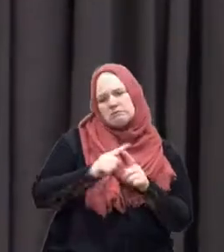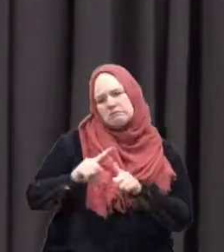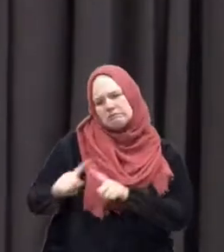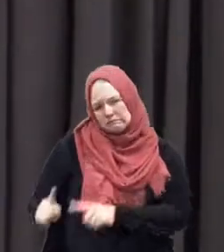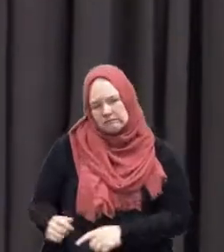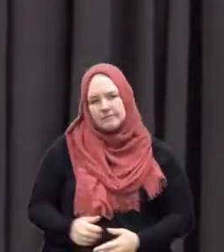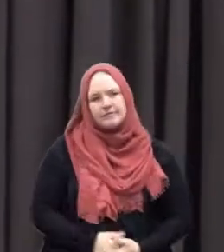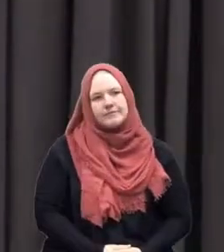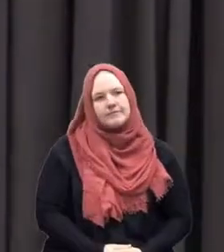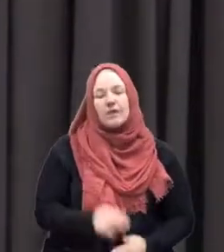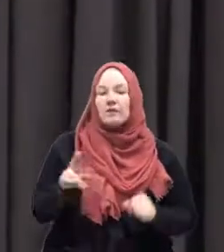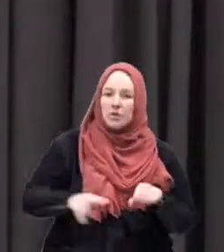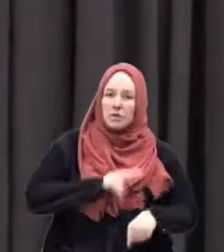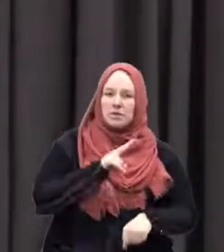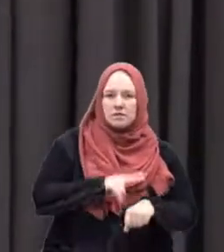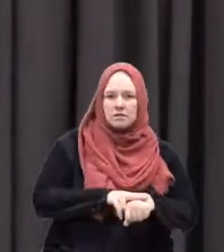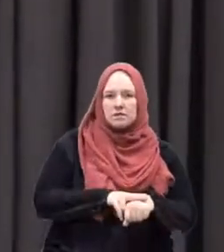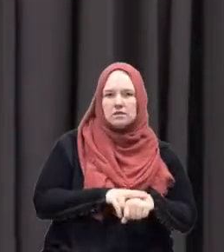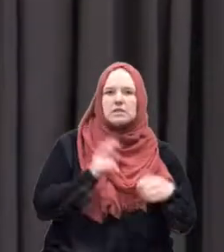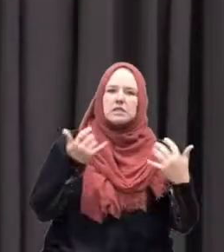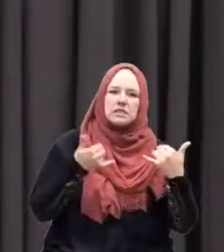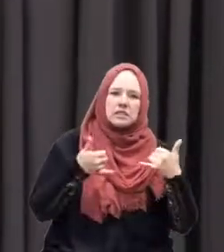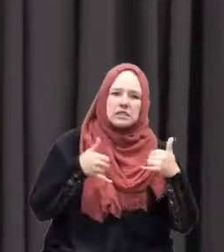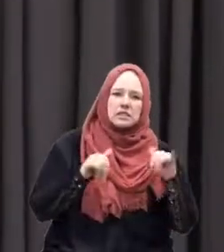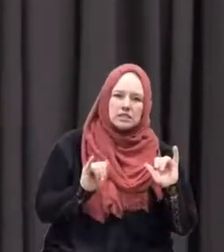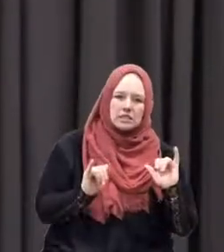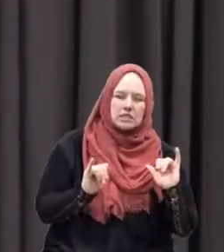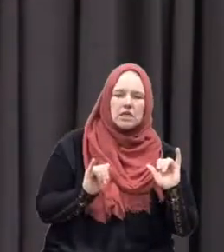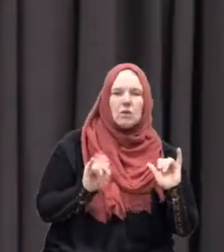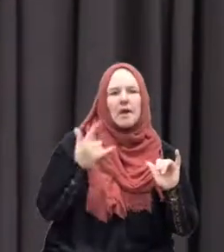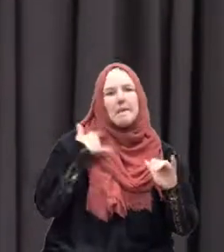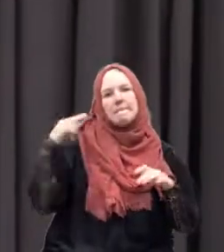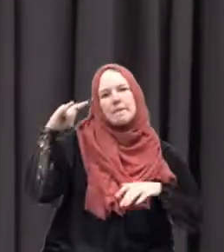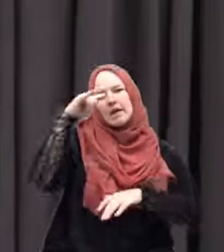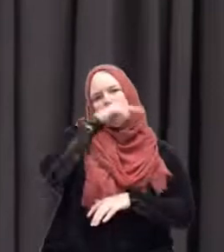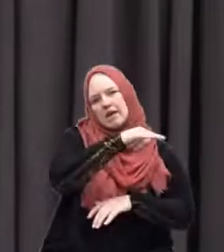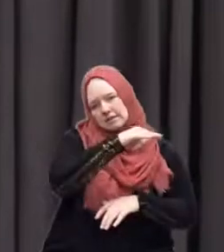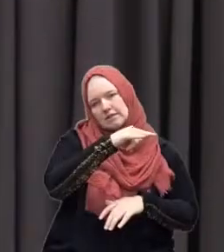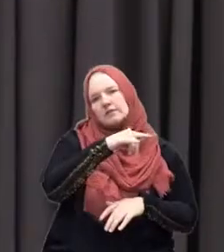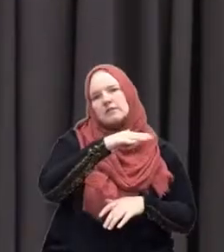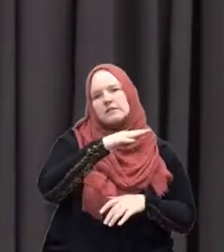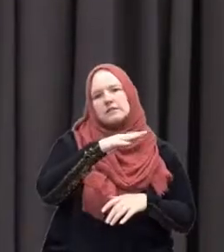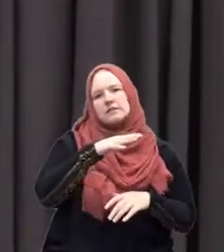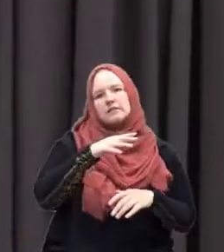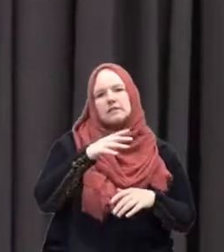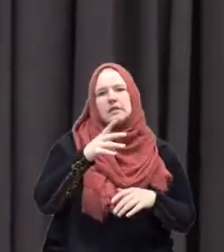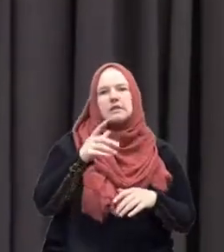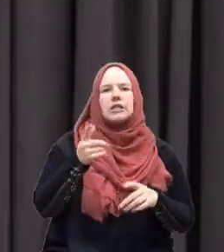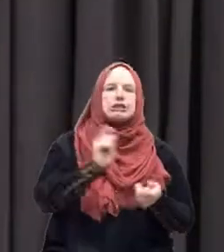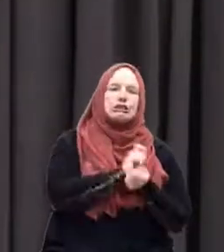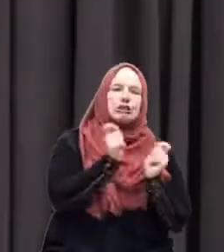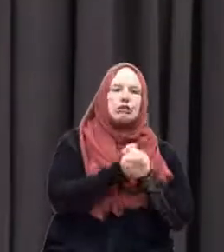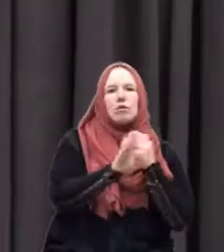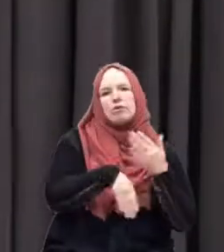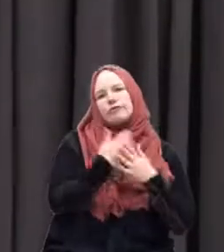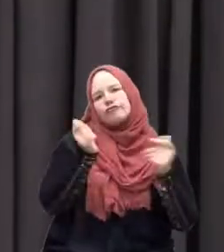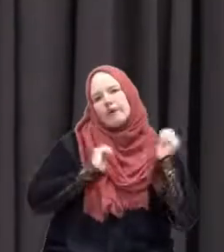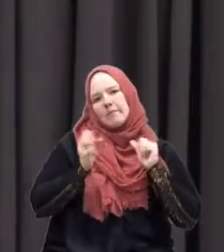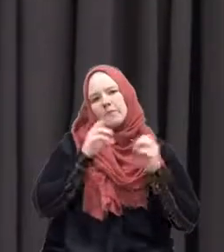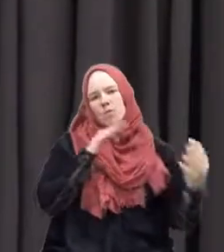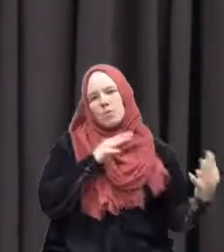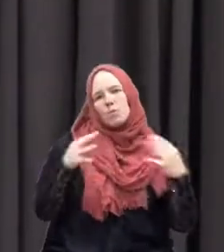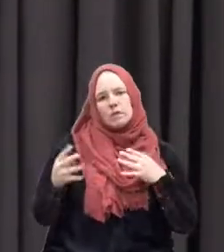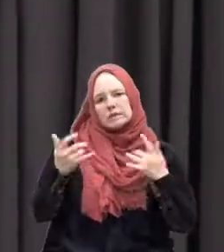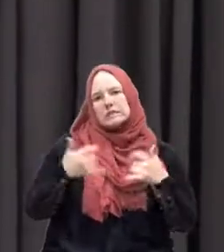militaries. Of course, airplane and fighter jets now, they change the whole drama of war, but